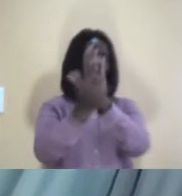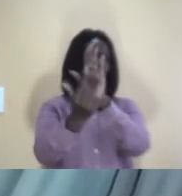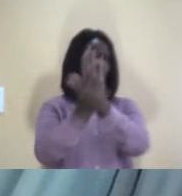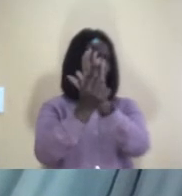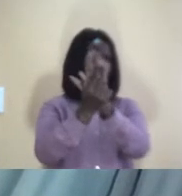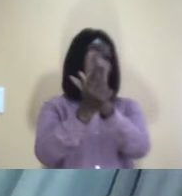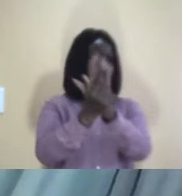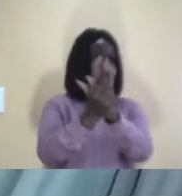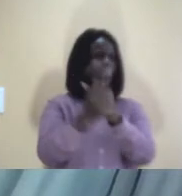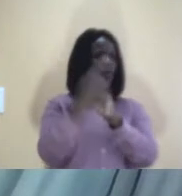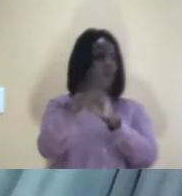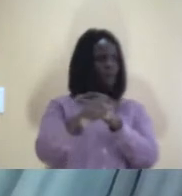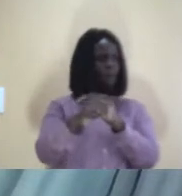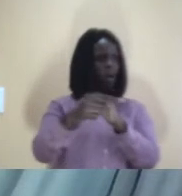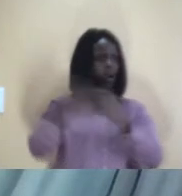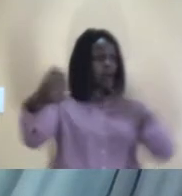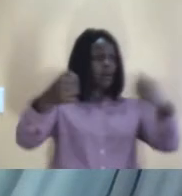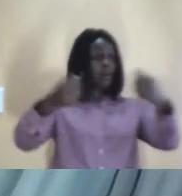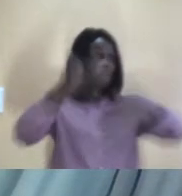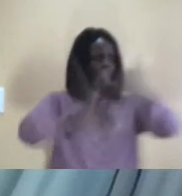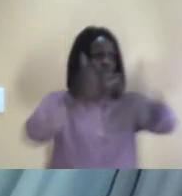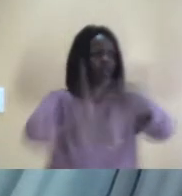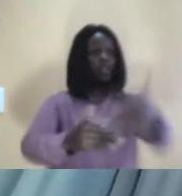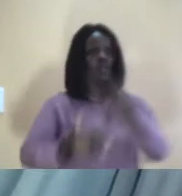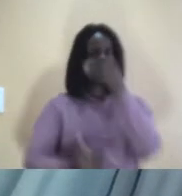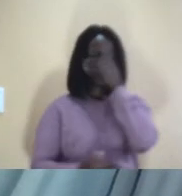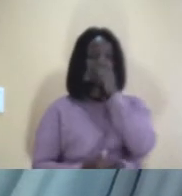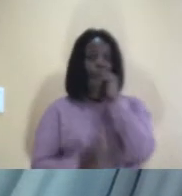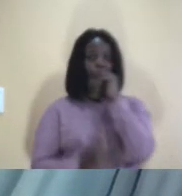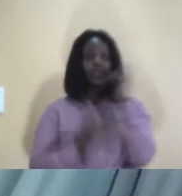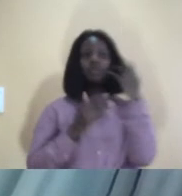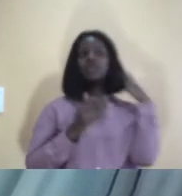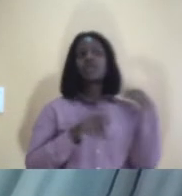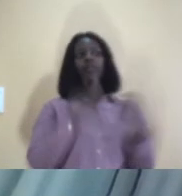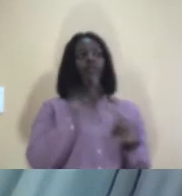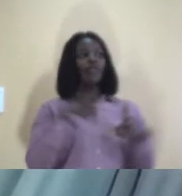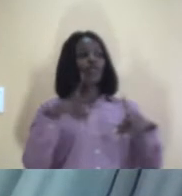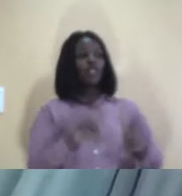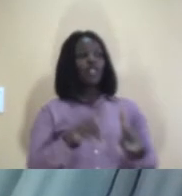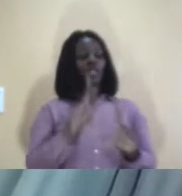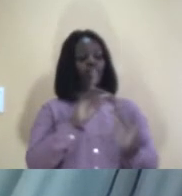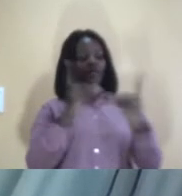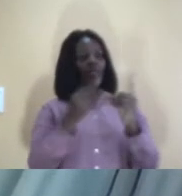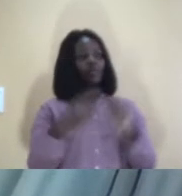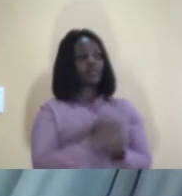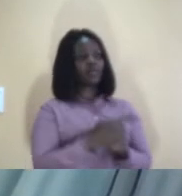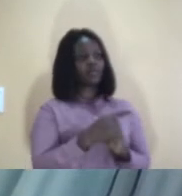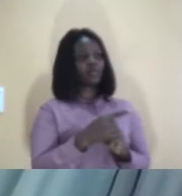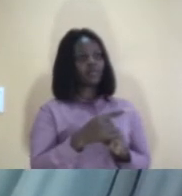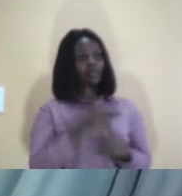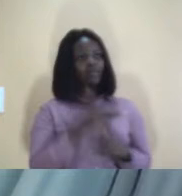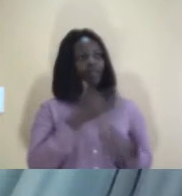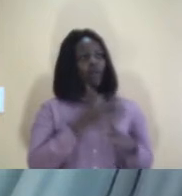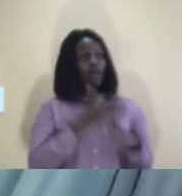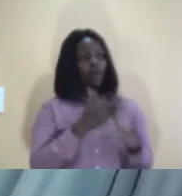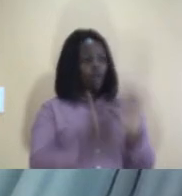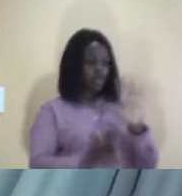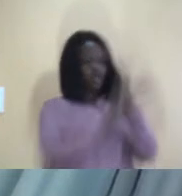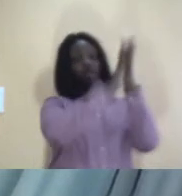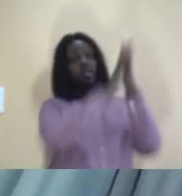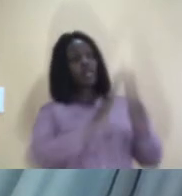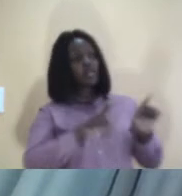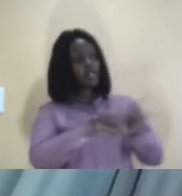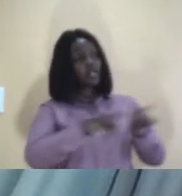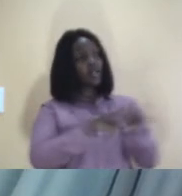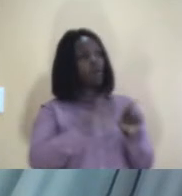processes. Chairperson, this department is dysfunctional, and if